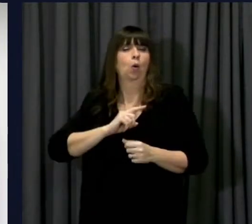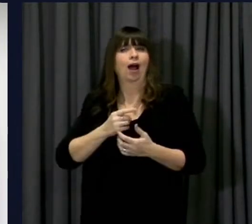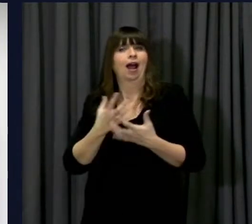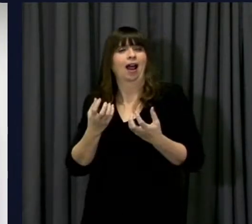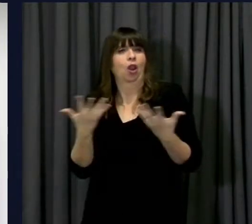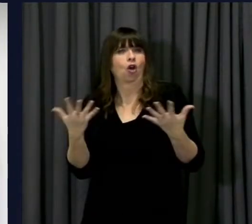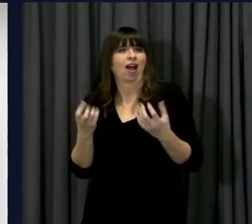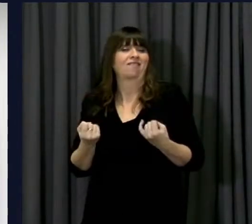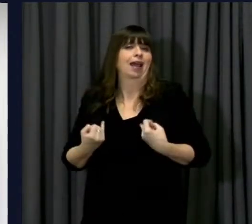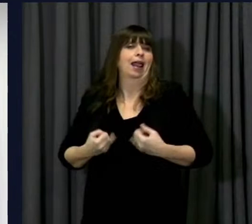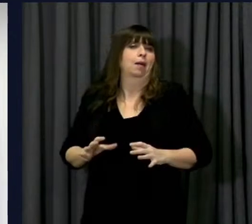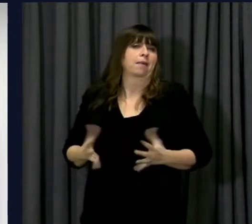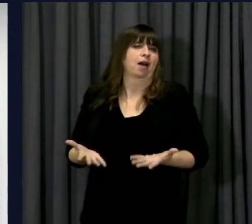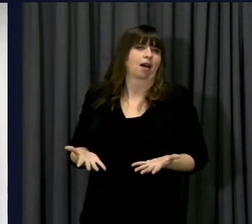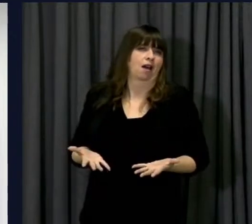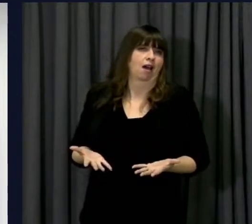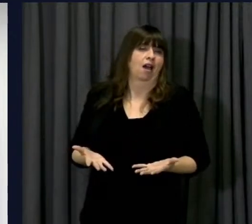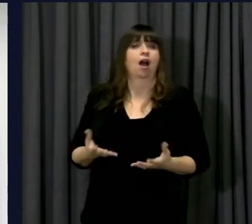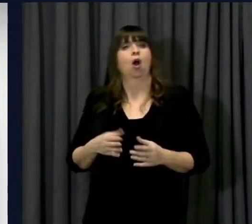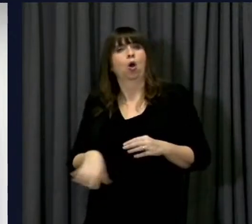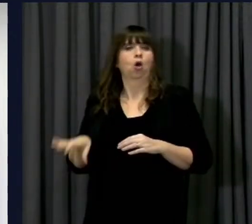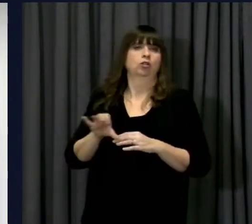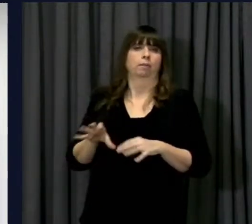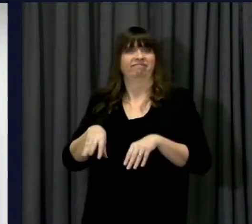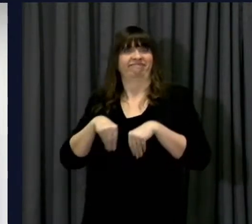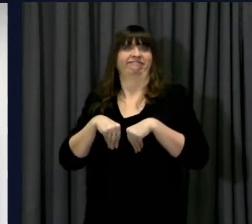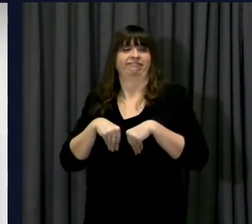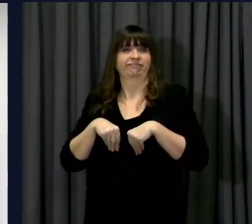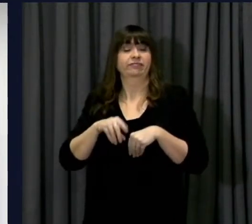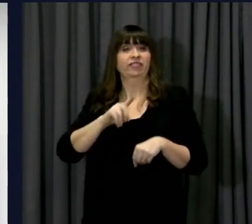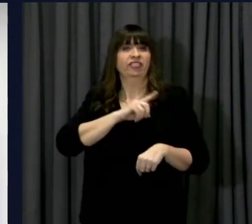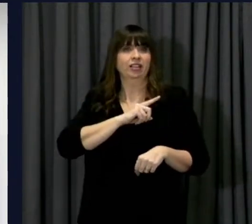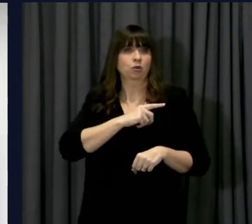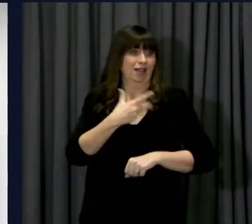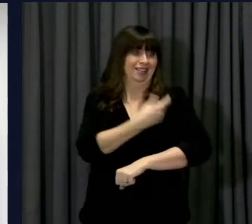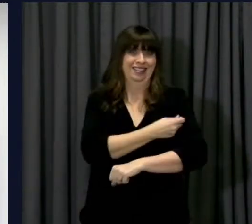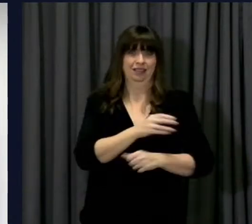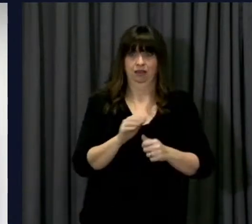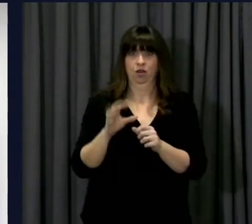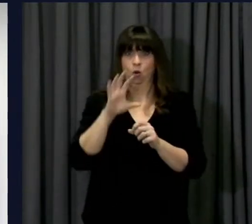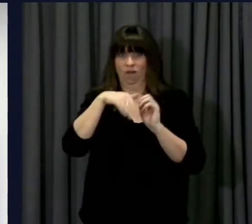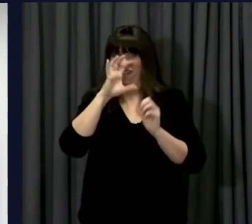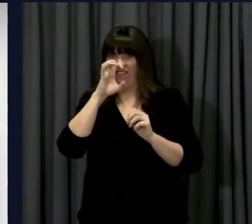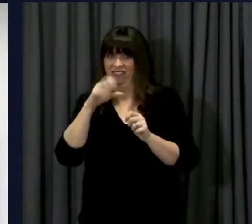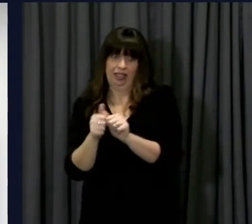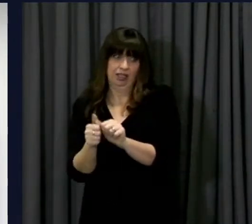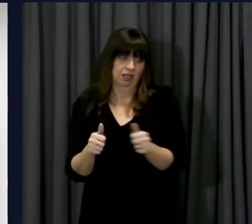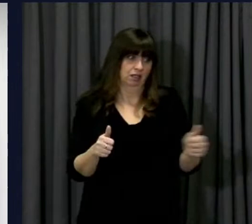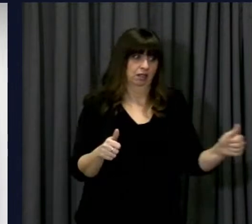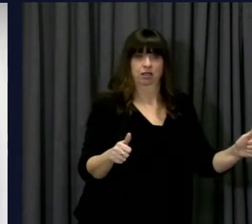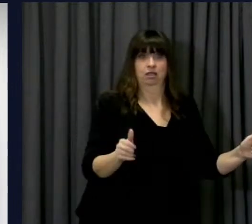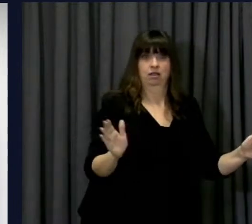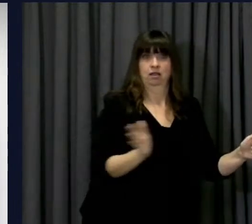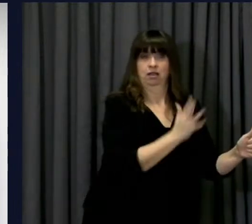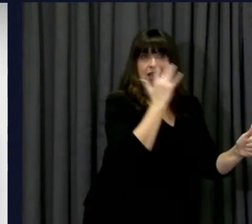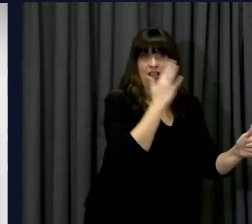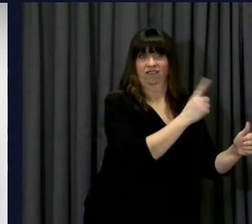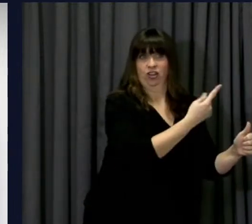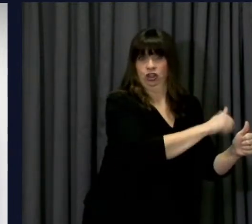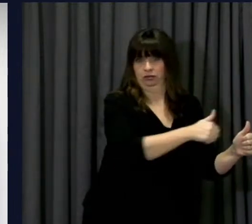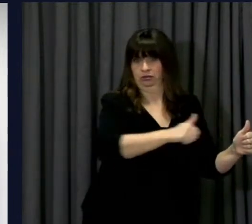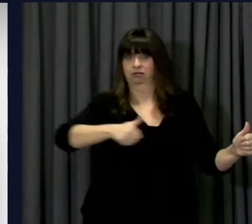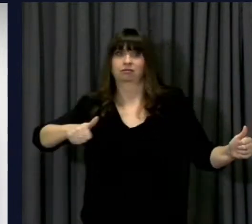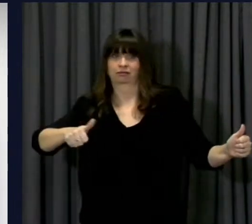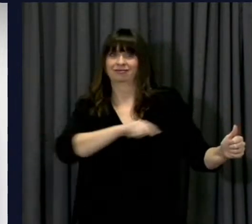why we prioritise the vaccine for groups over the age of 50 and people with additional healthcare needs, and of course our frontline health and